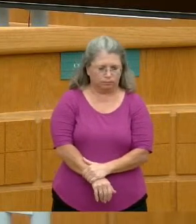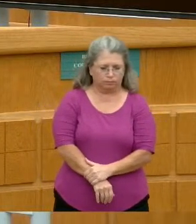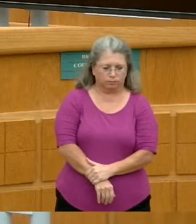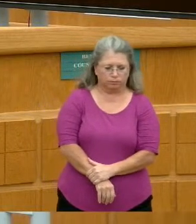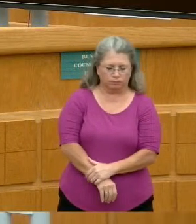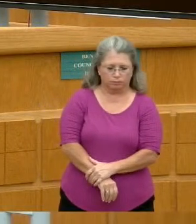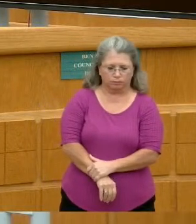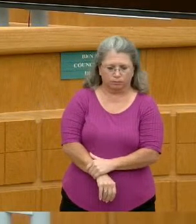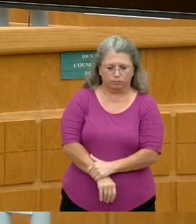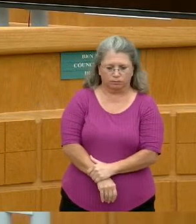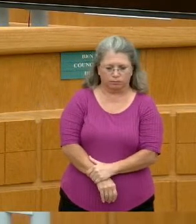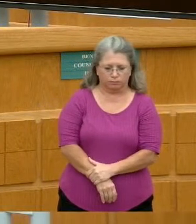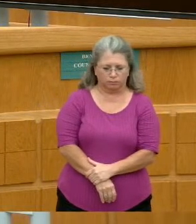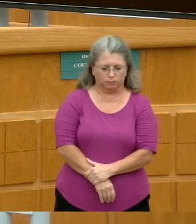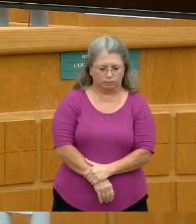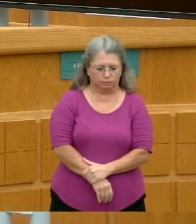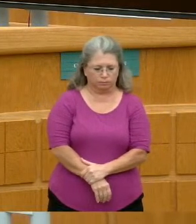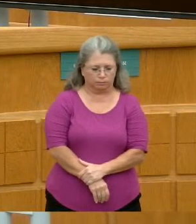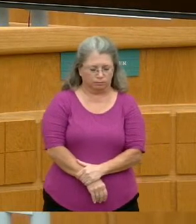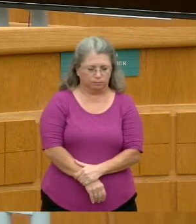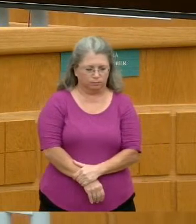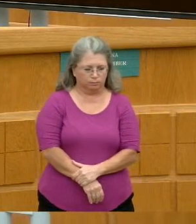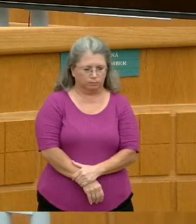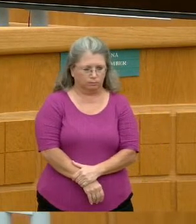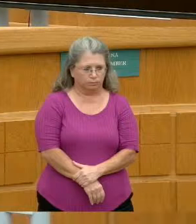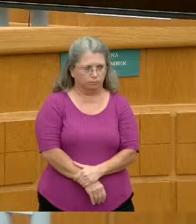en las mismas y evitar el aumento de contagios.